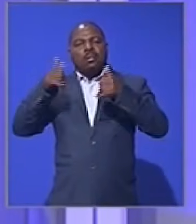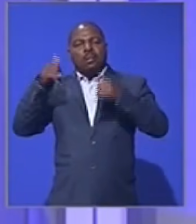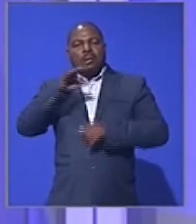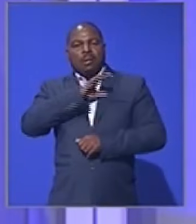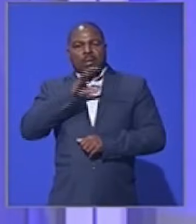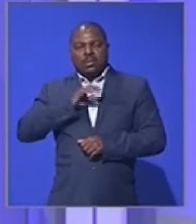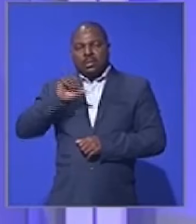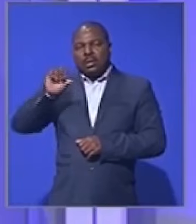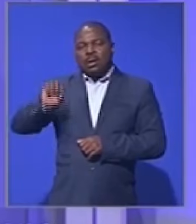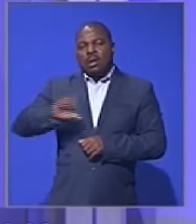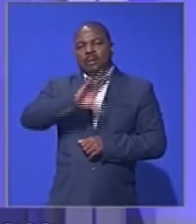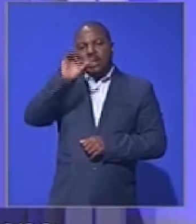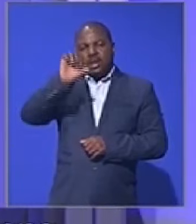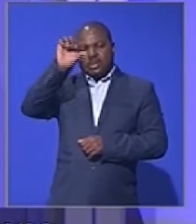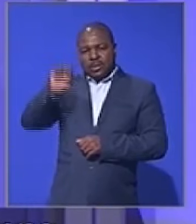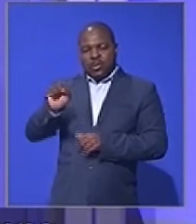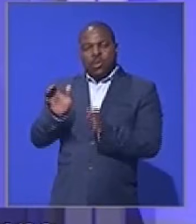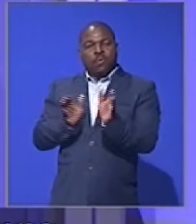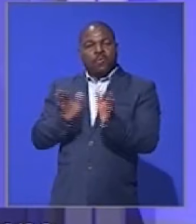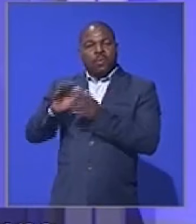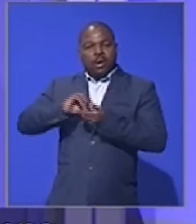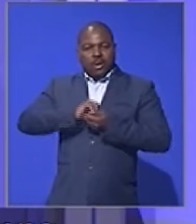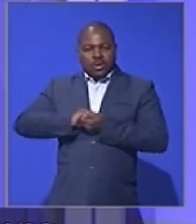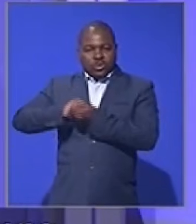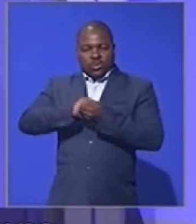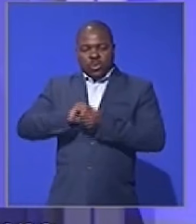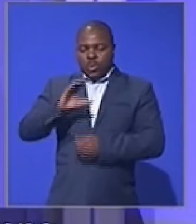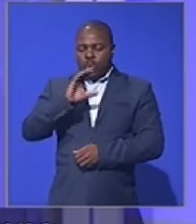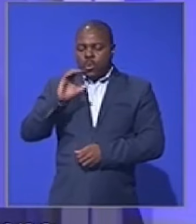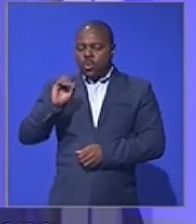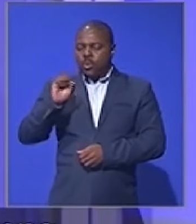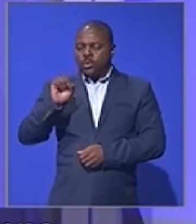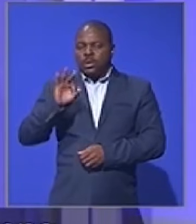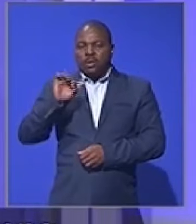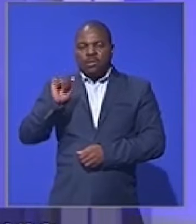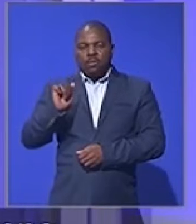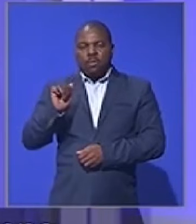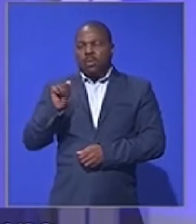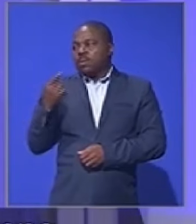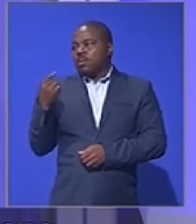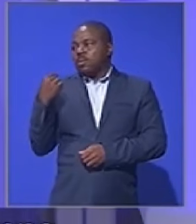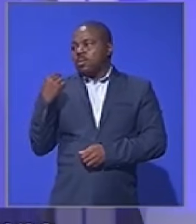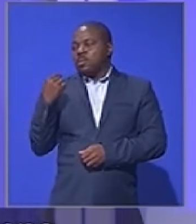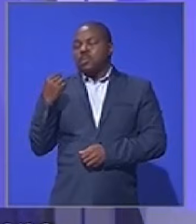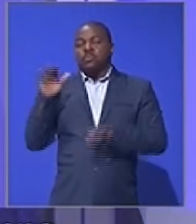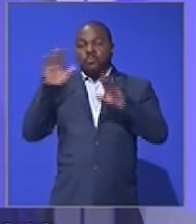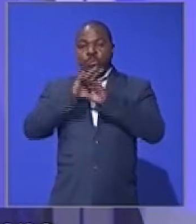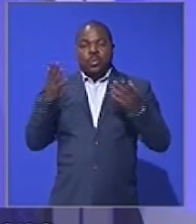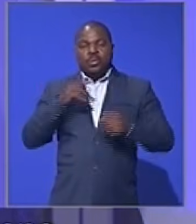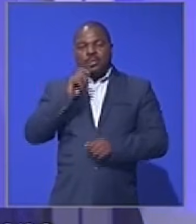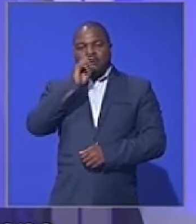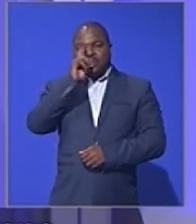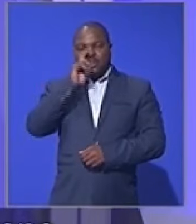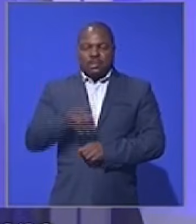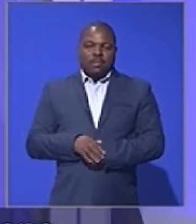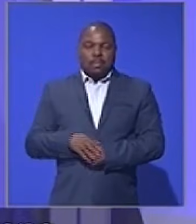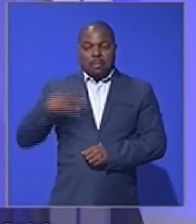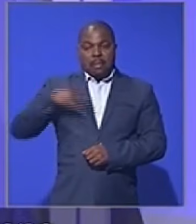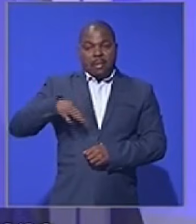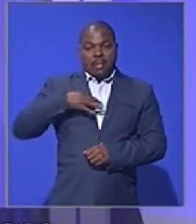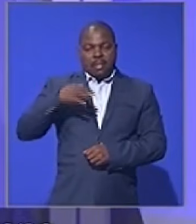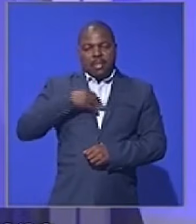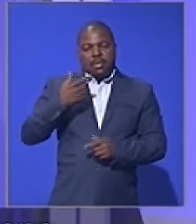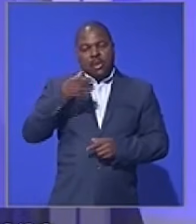of Southern Africa Football Associations COSAFA ka Sandton bošegong bja go feta mohlahli wa